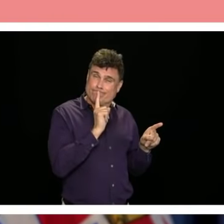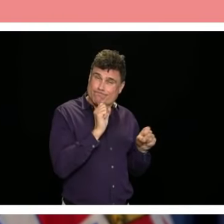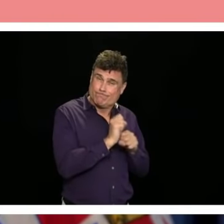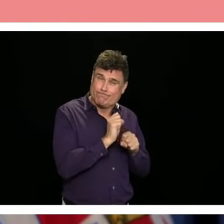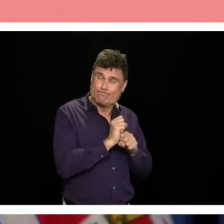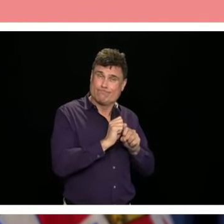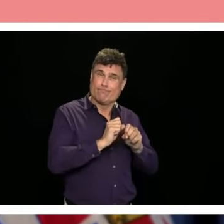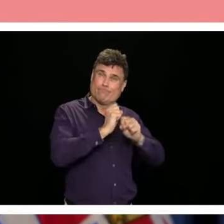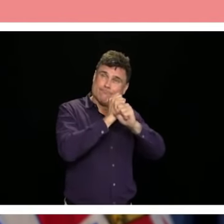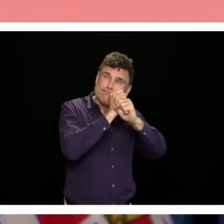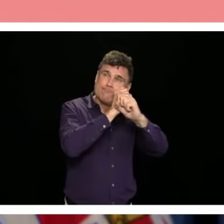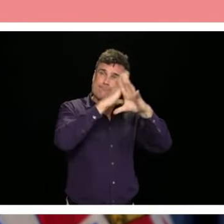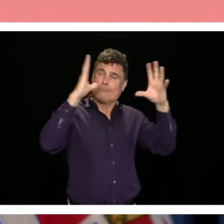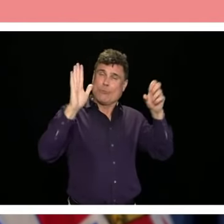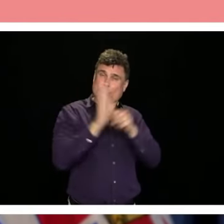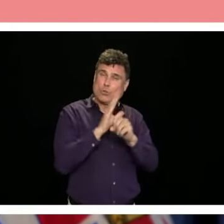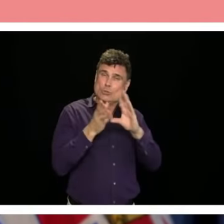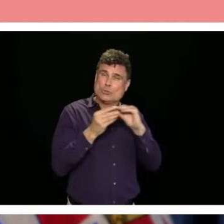wasn't available early on